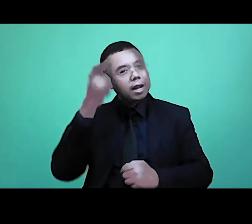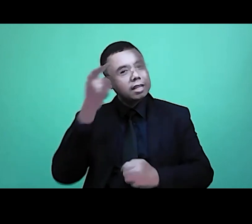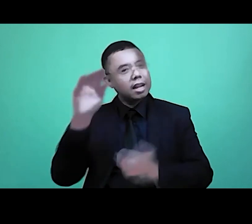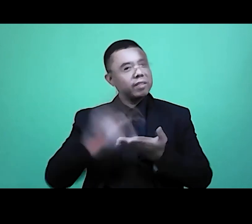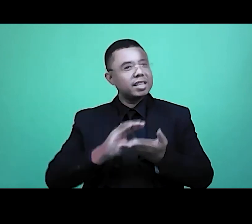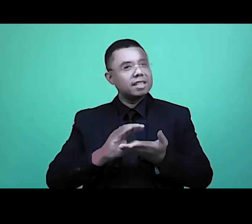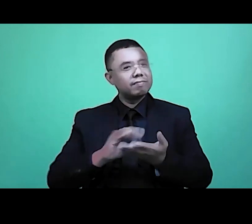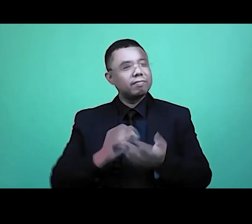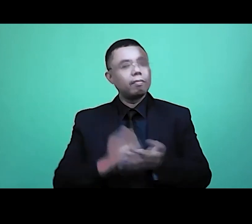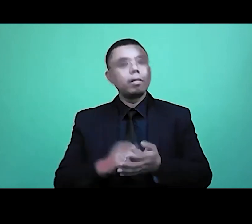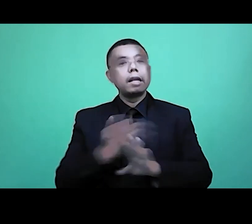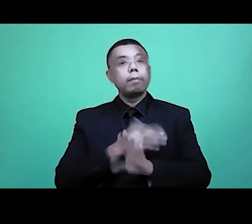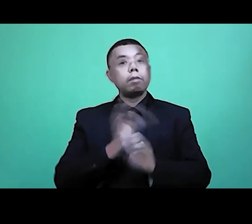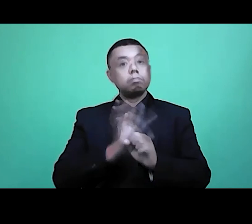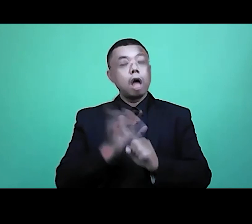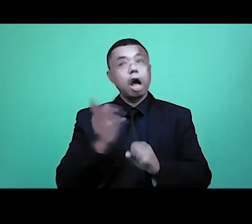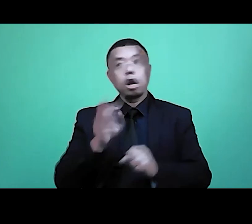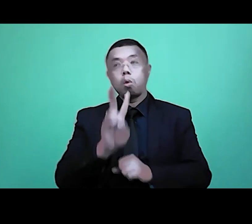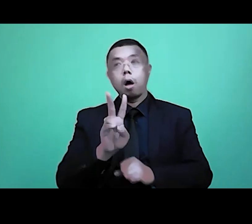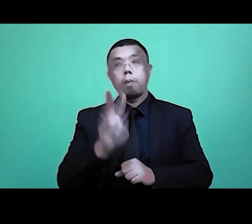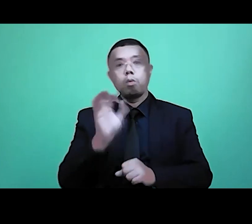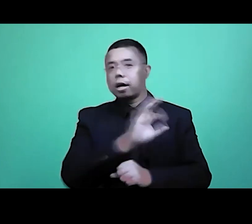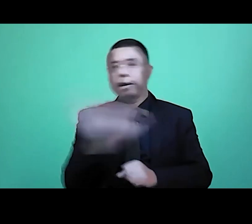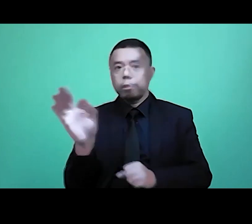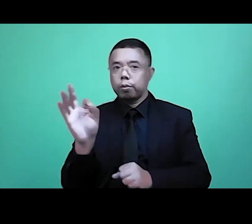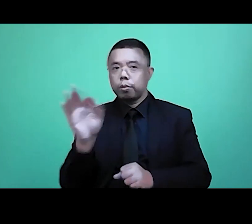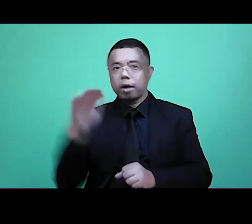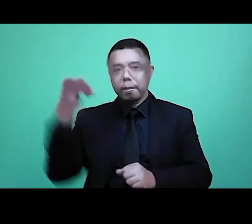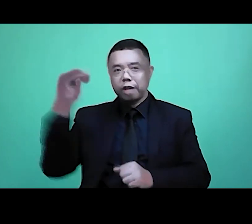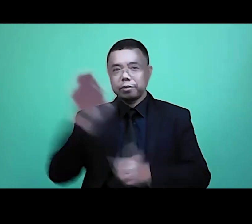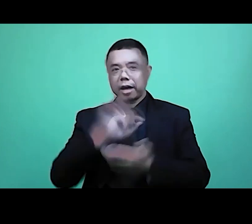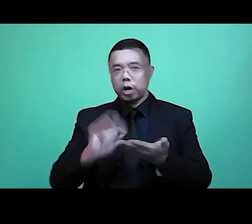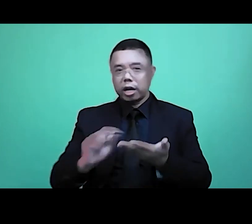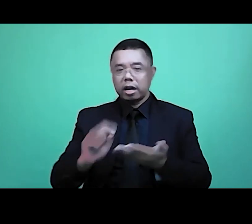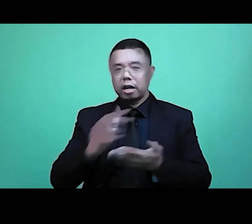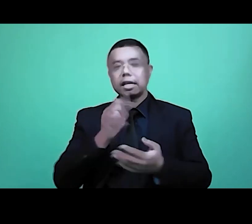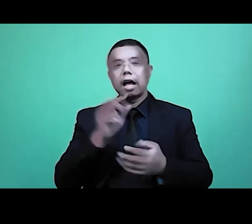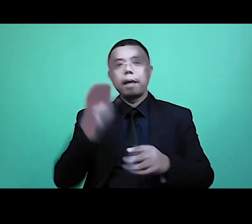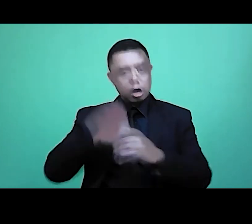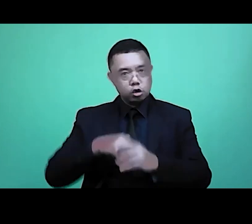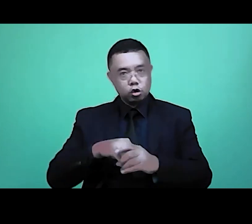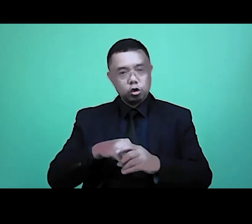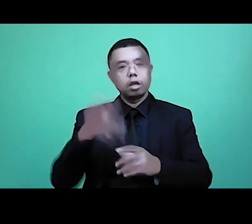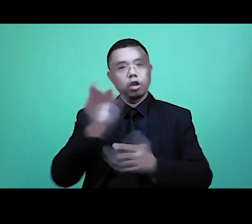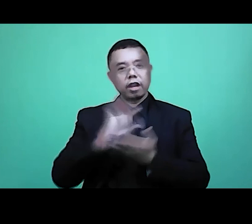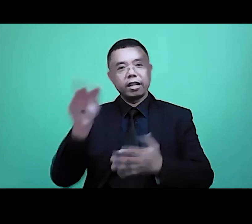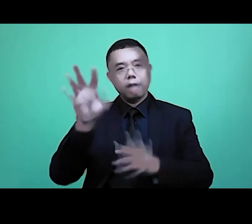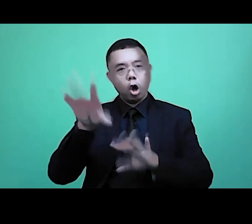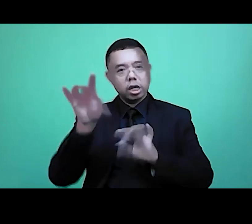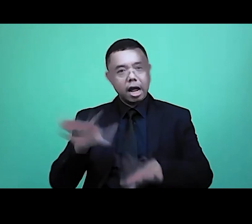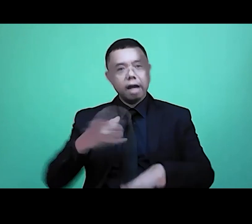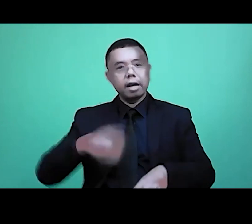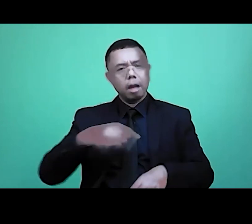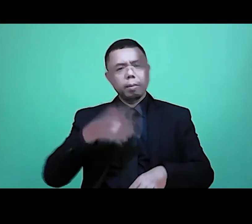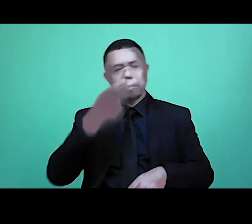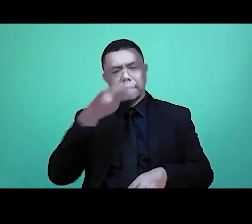20,000 Indonesian students enrolled in Australian universities. And again, we have every reason to believe this level of demand will continue as